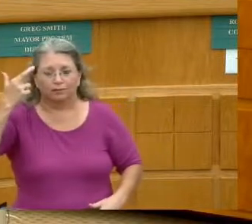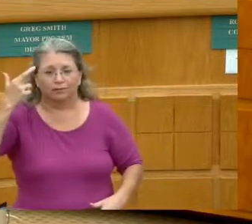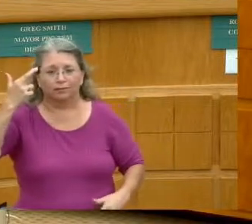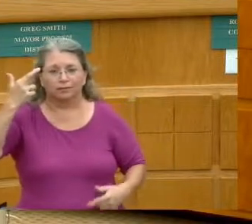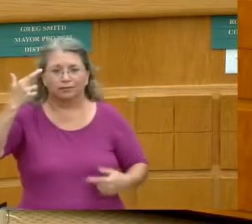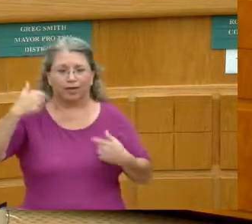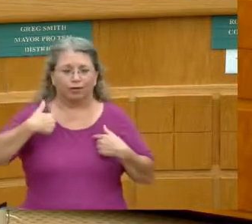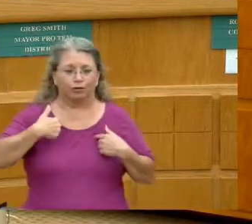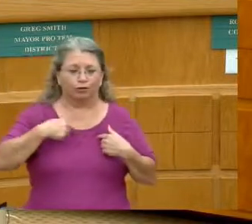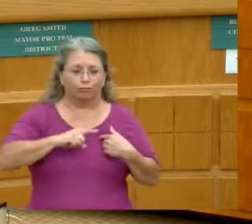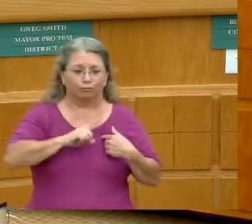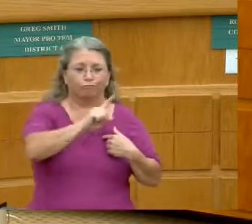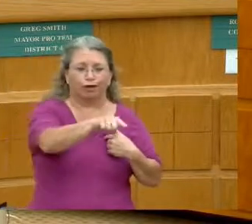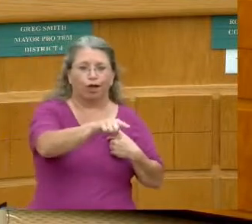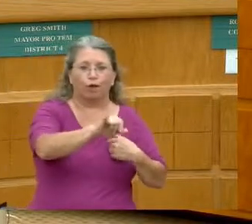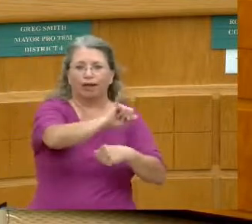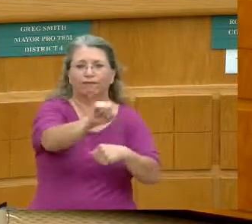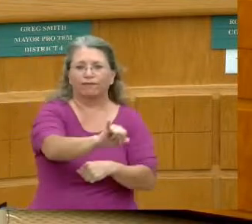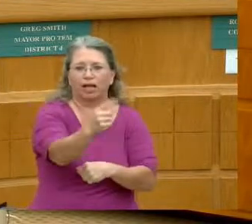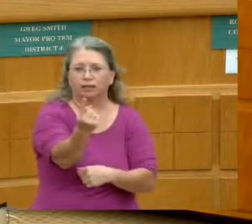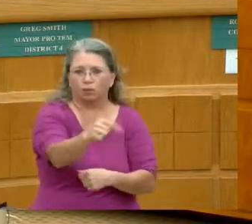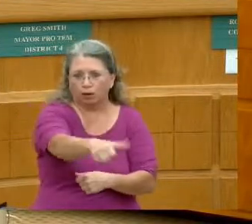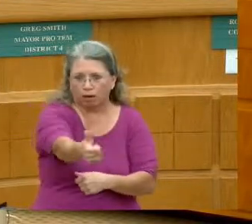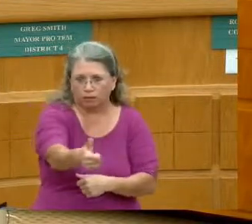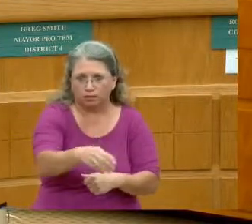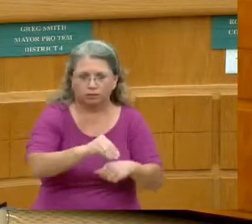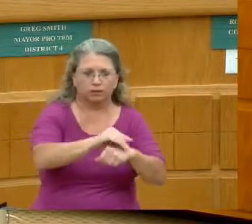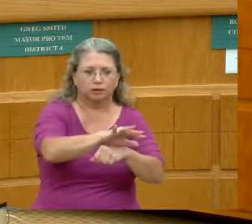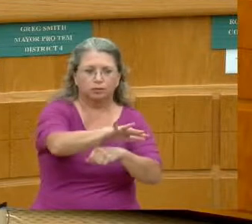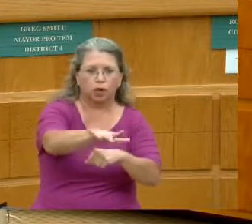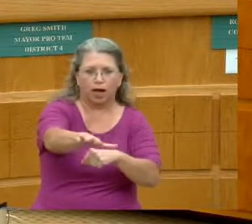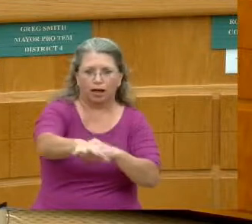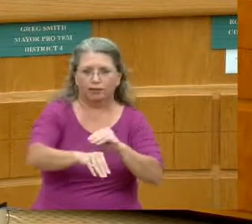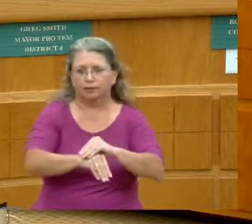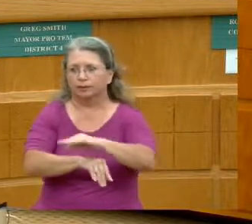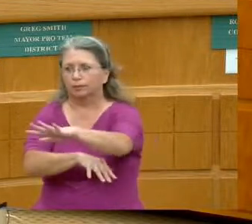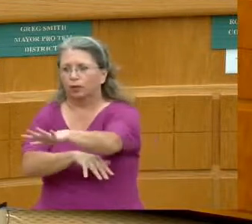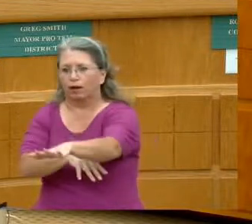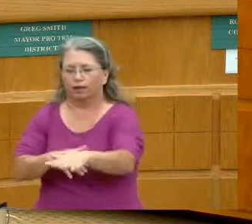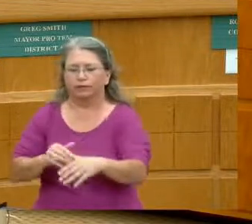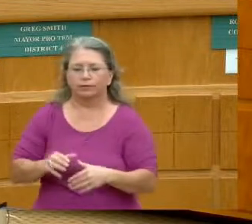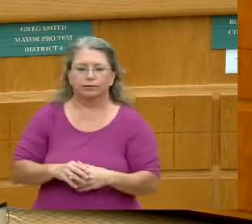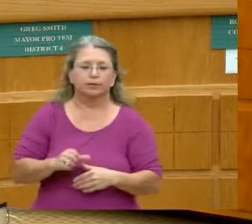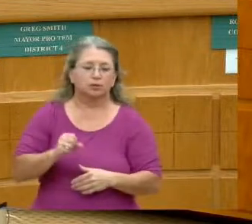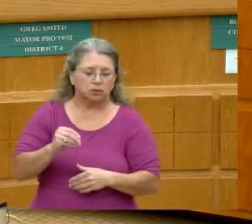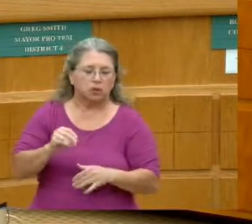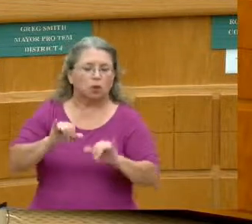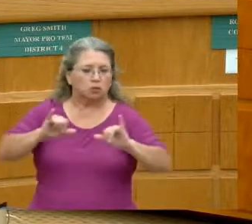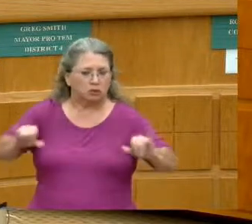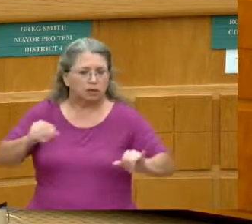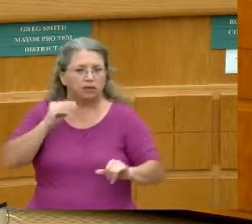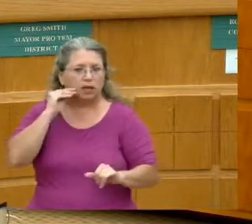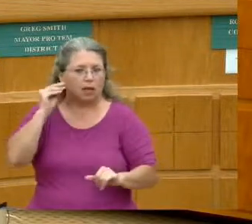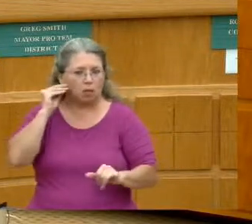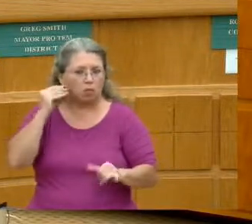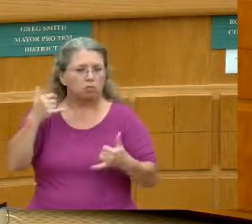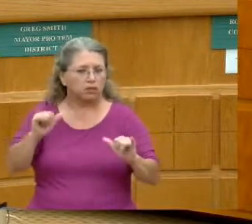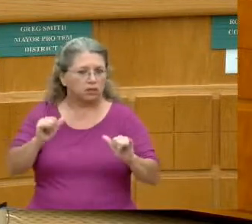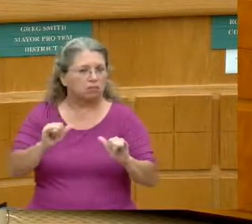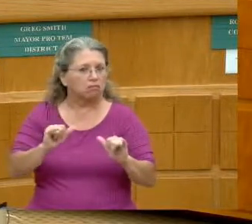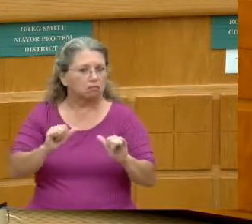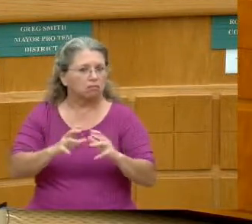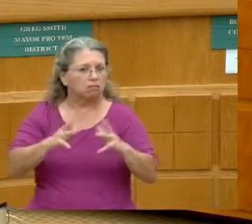you're infectious at that point. And so staying home when you can reduce the number of contacts and reduce the